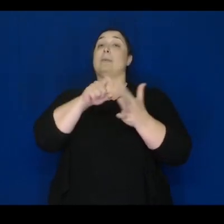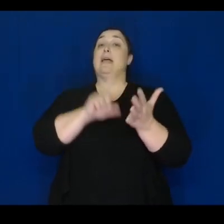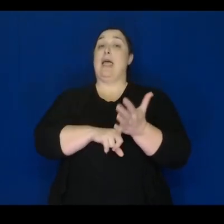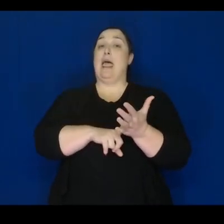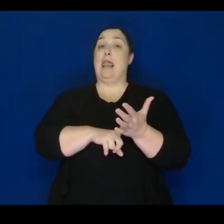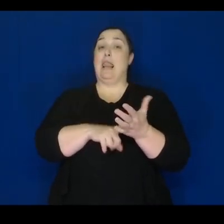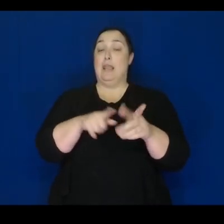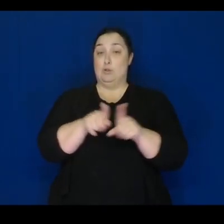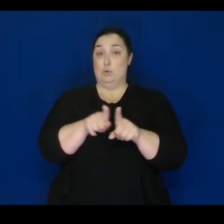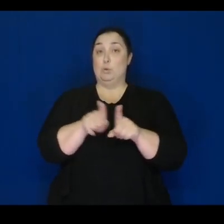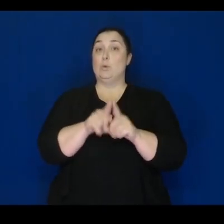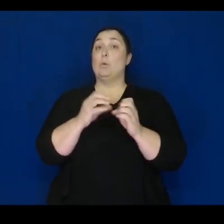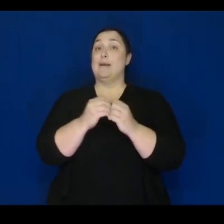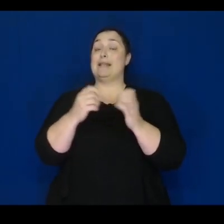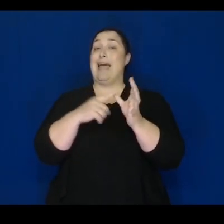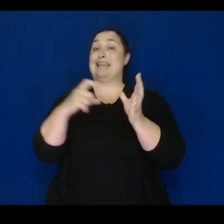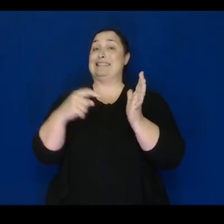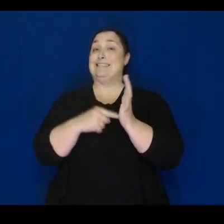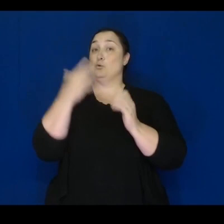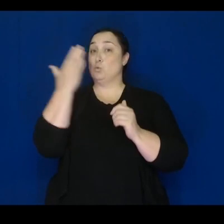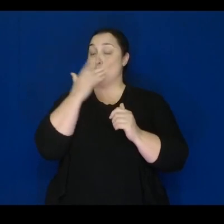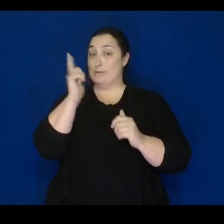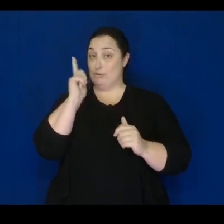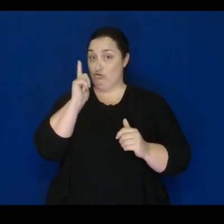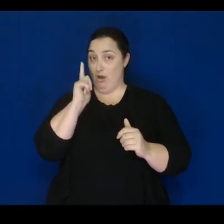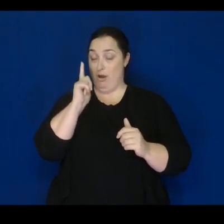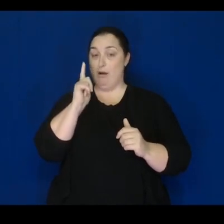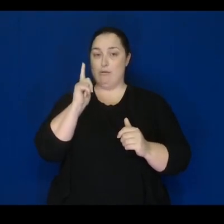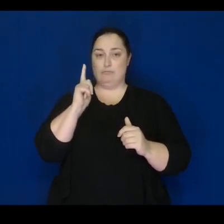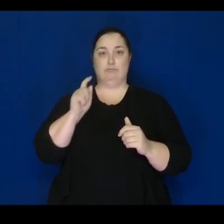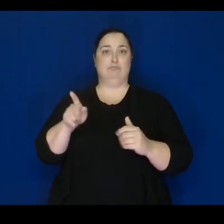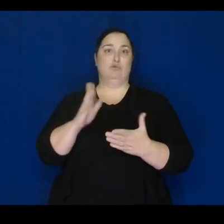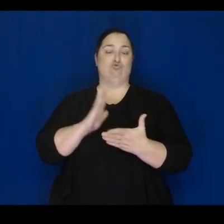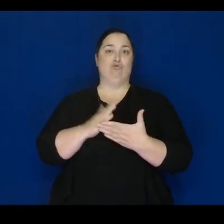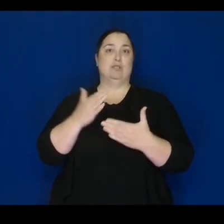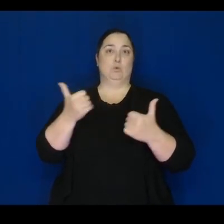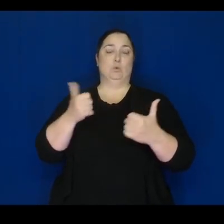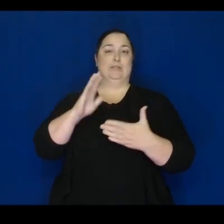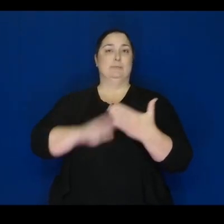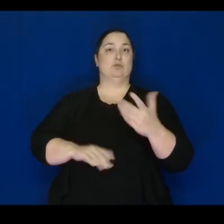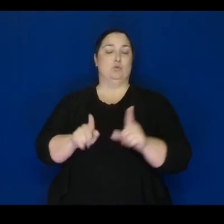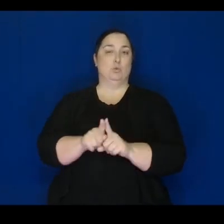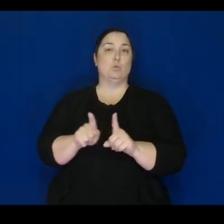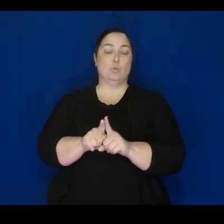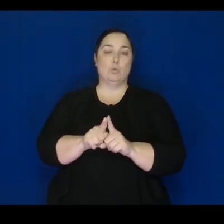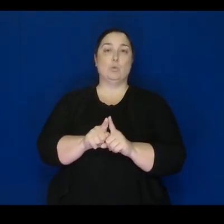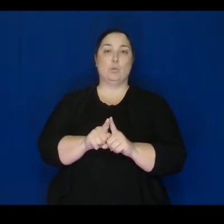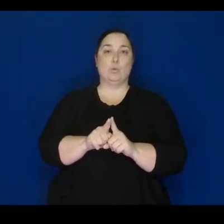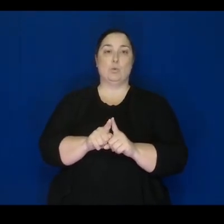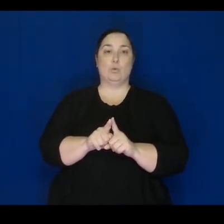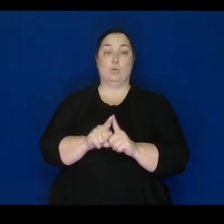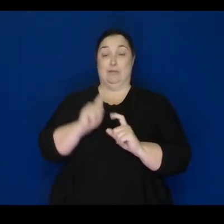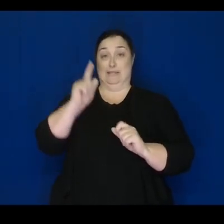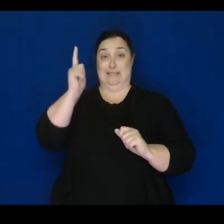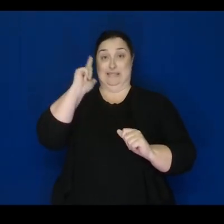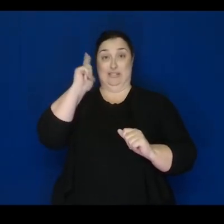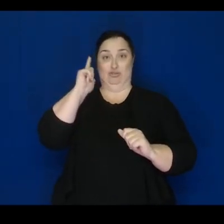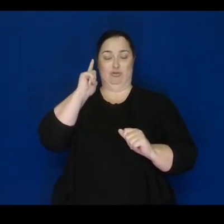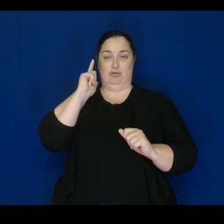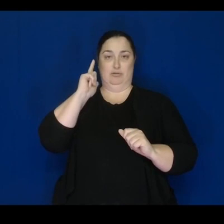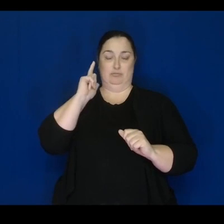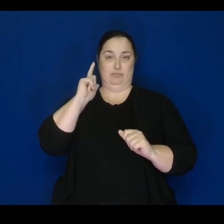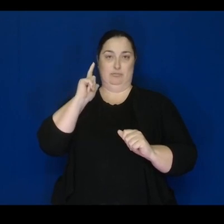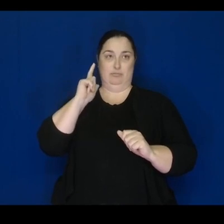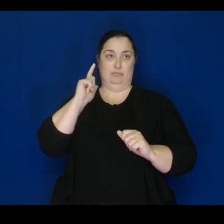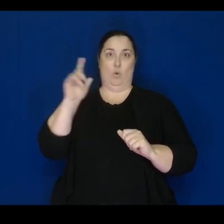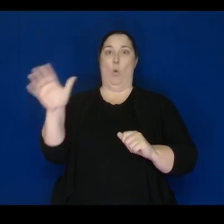with ACT school teachers. And so that was a really great experience as well. And the teachers just really raved about